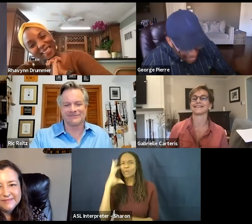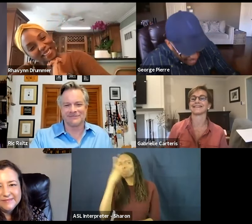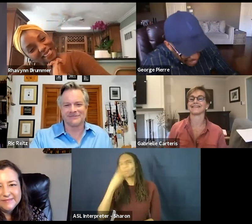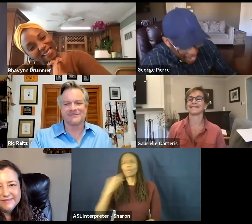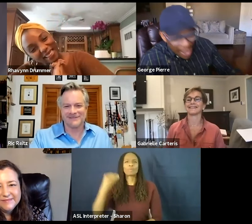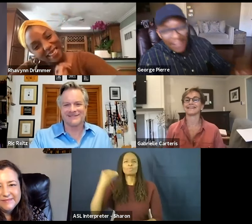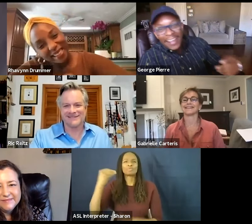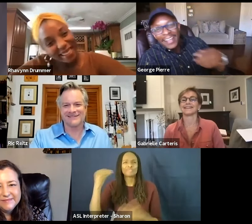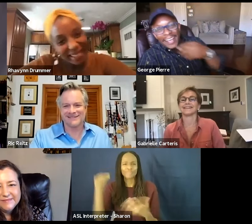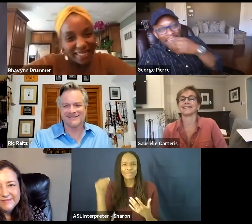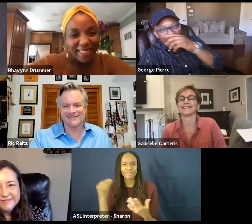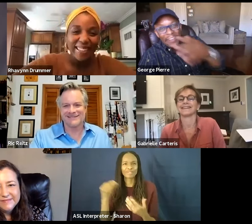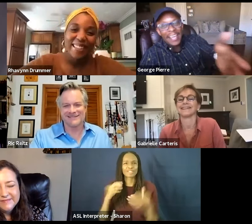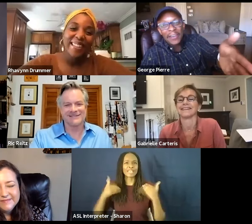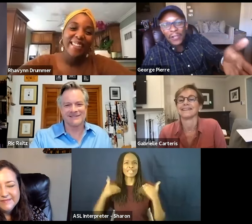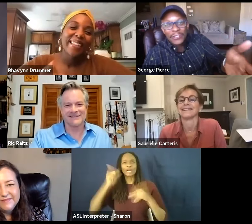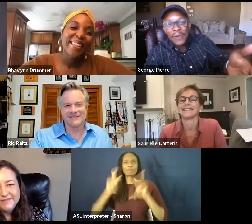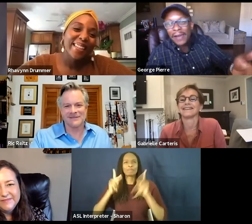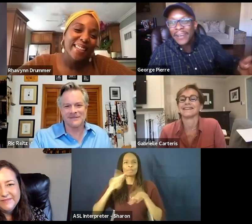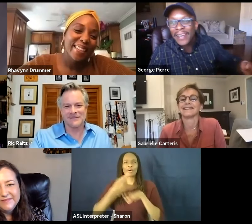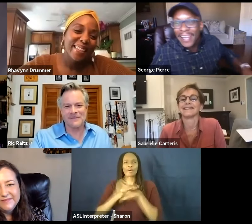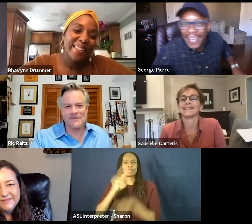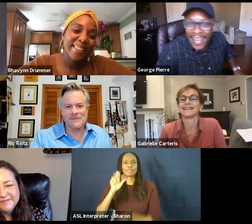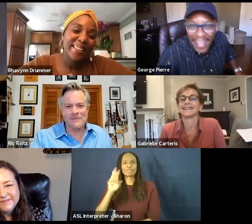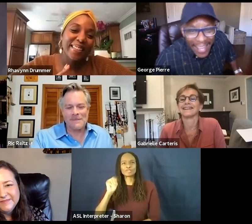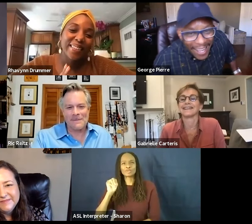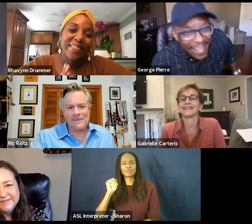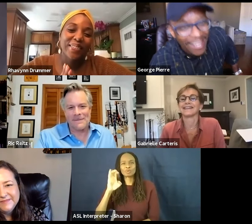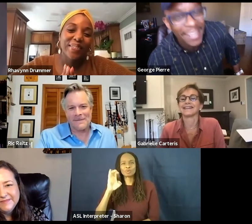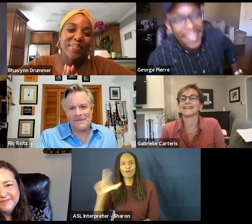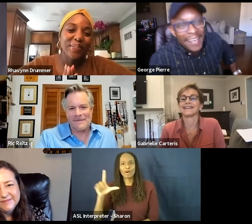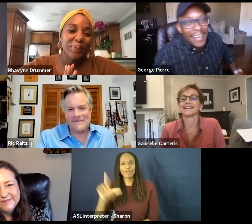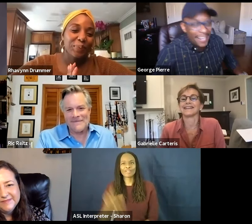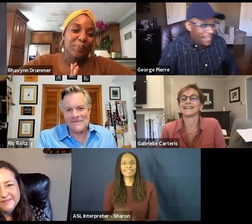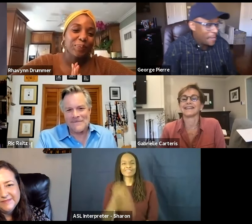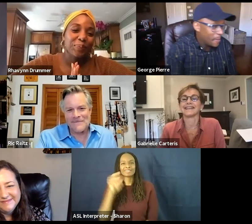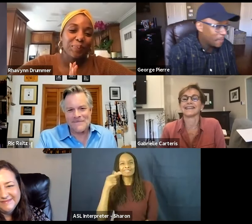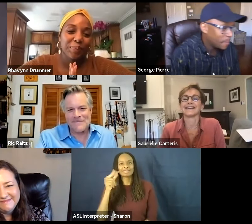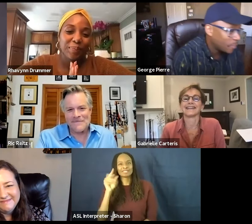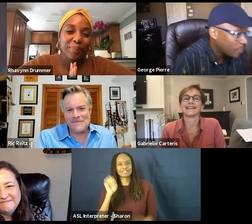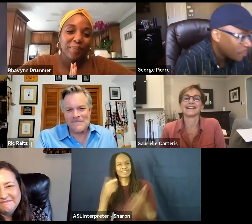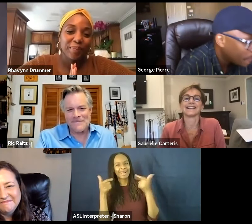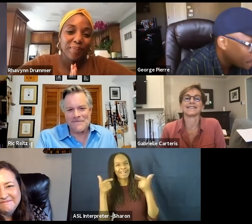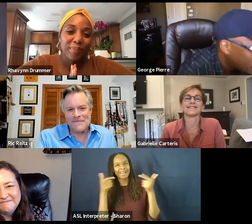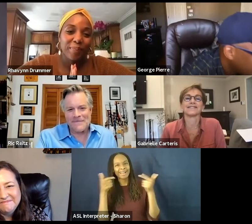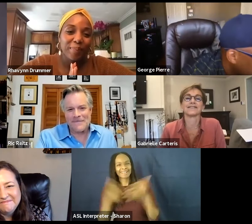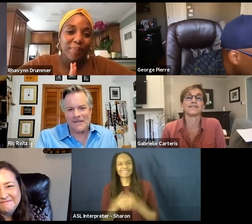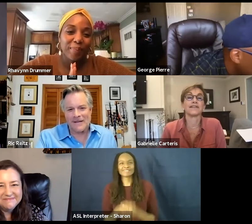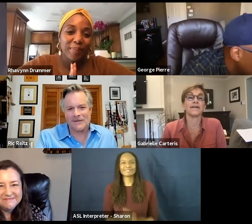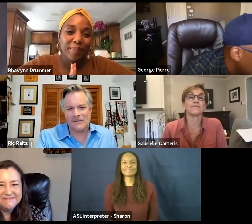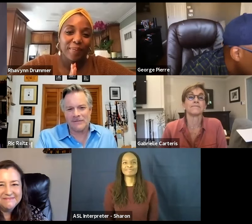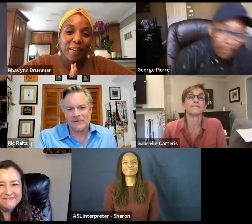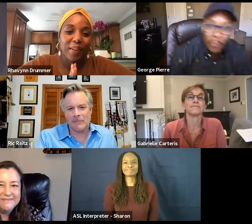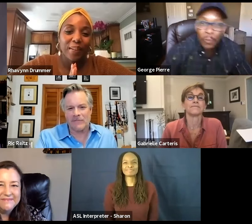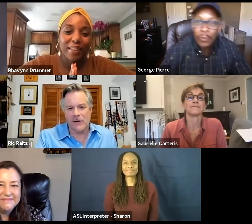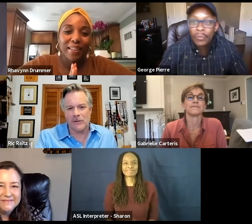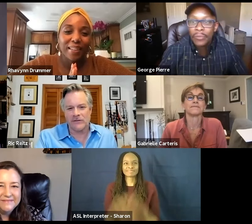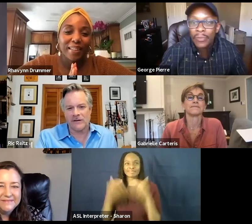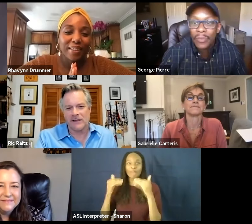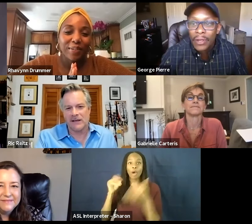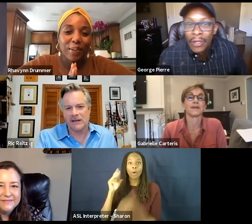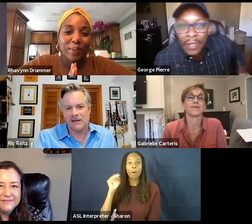call. No, the beauty he called is, you out. Yeah. Mark